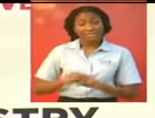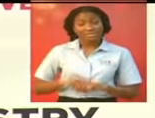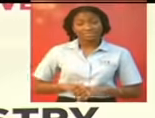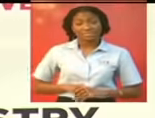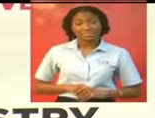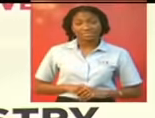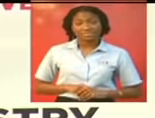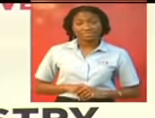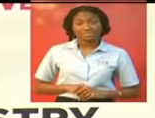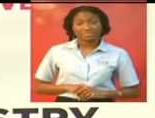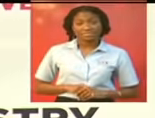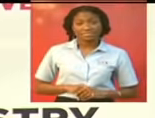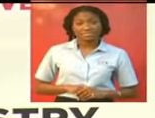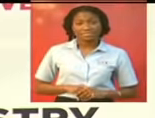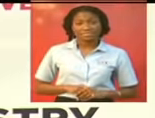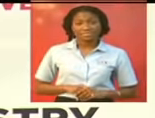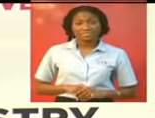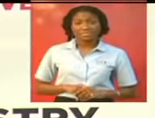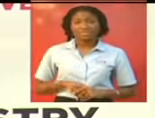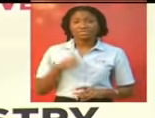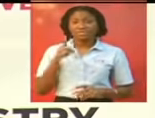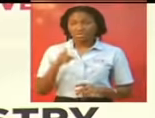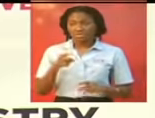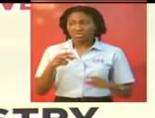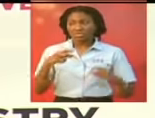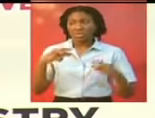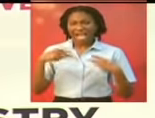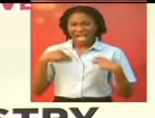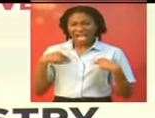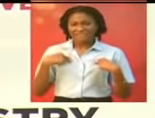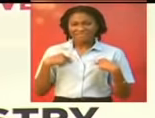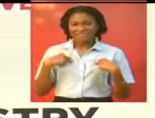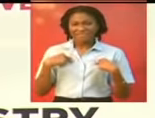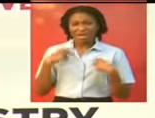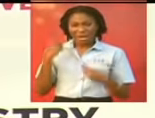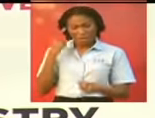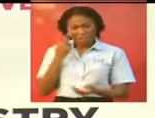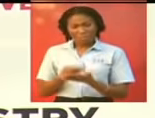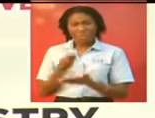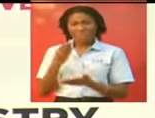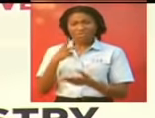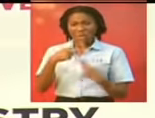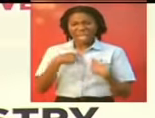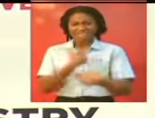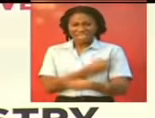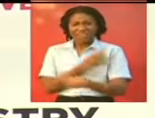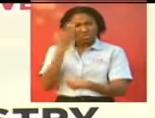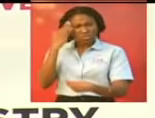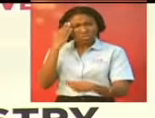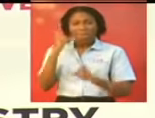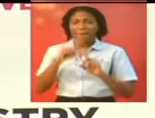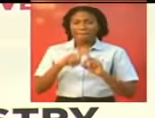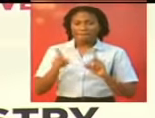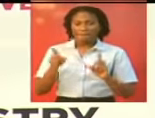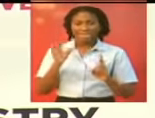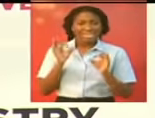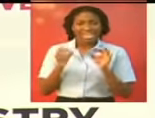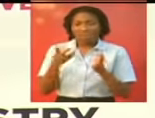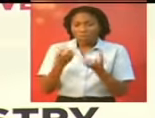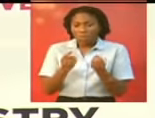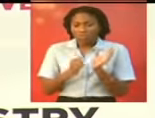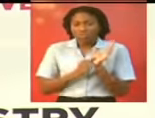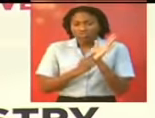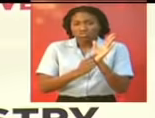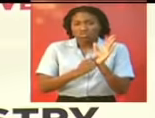I mean, having the vaccines, it will prove that you do have the vaccines, but legitimacy and validation of any official document